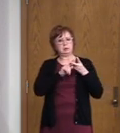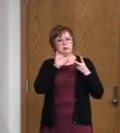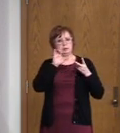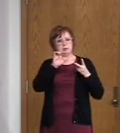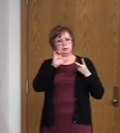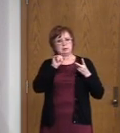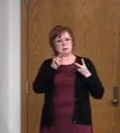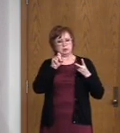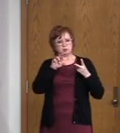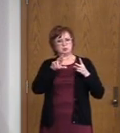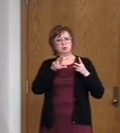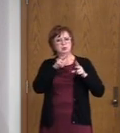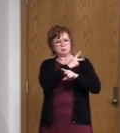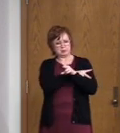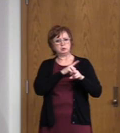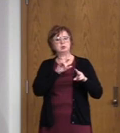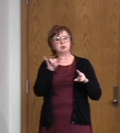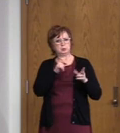1.